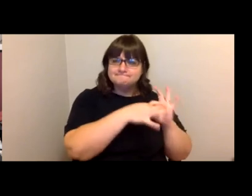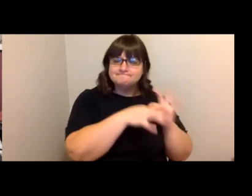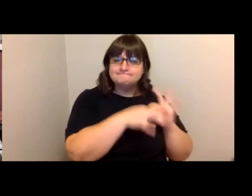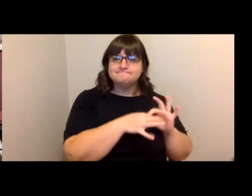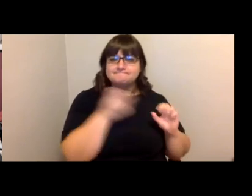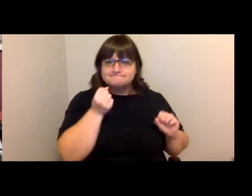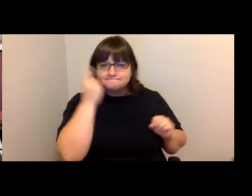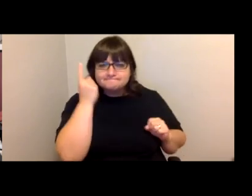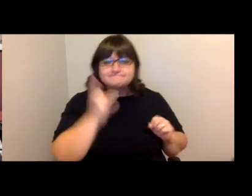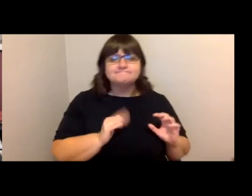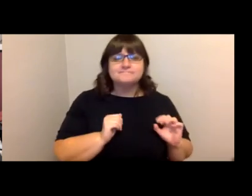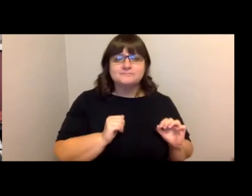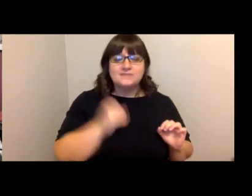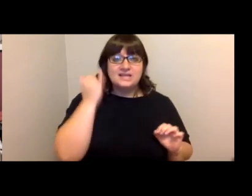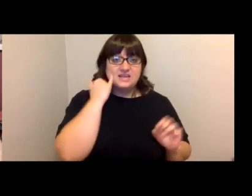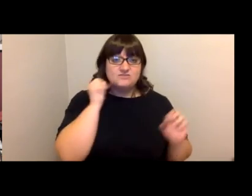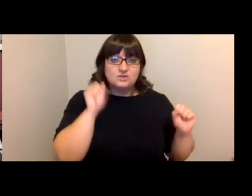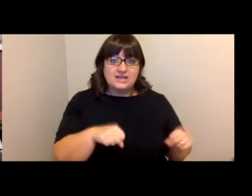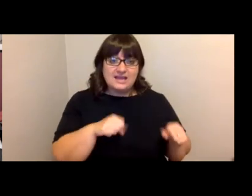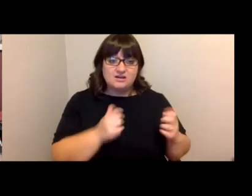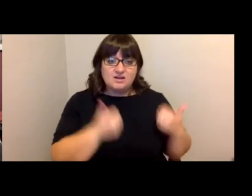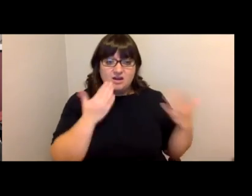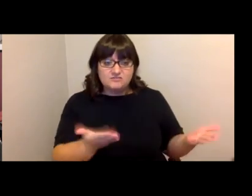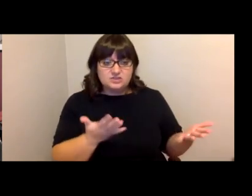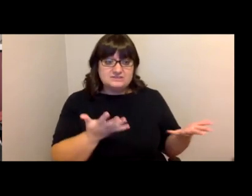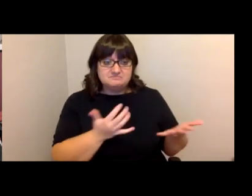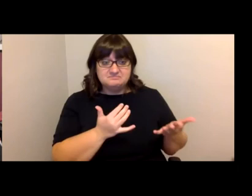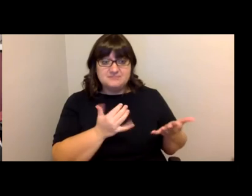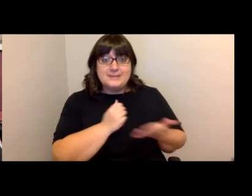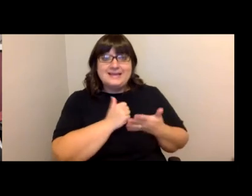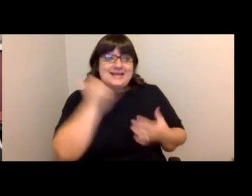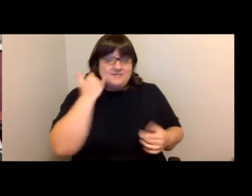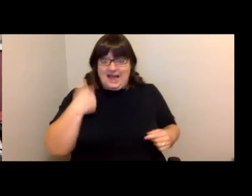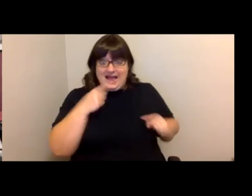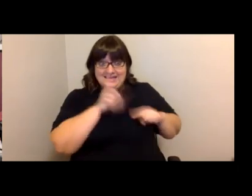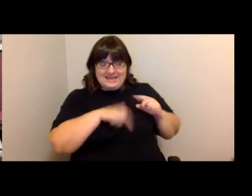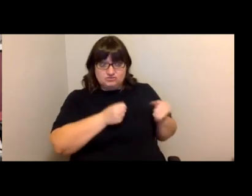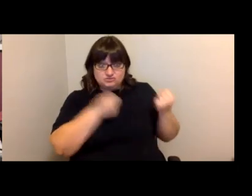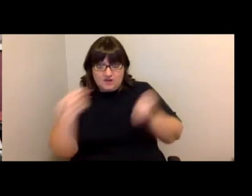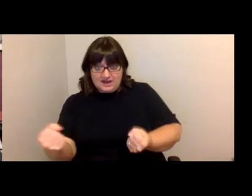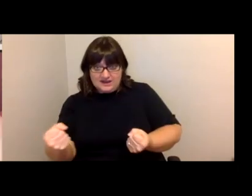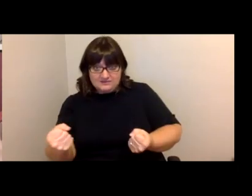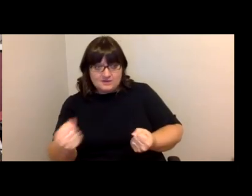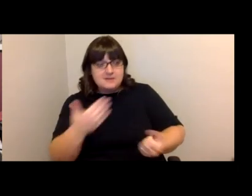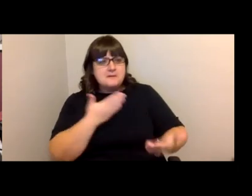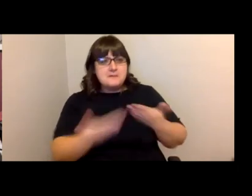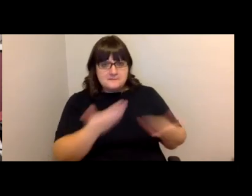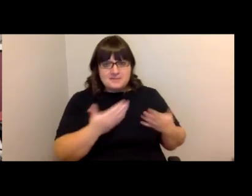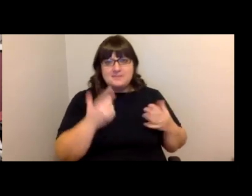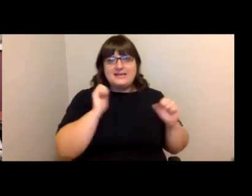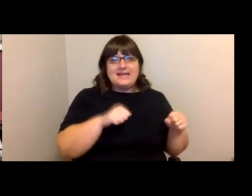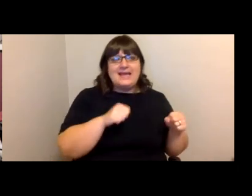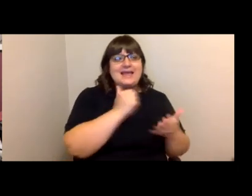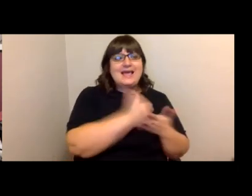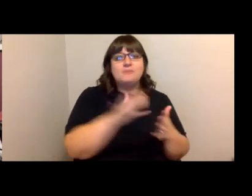ways that you can offer to help someone find a ride if you can't give them a ride. There's just lots of different ways that I think